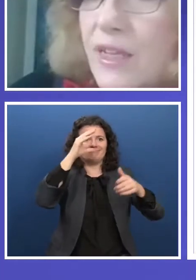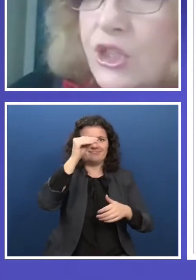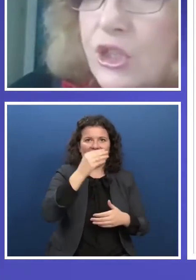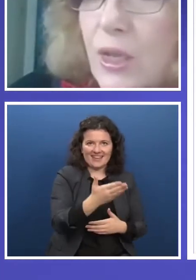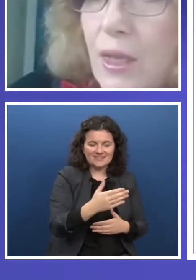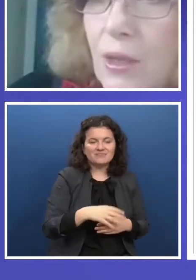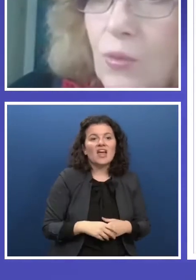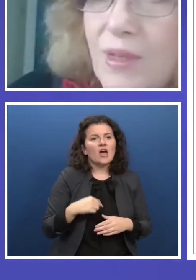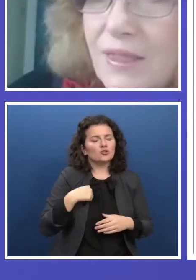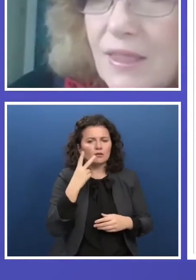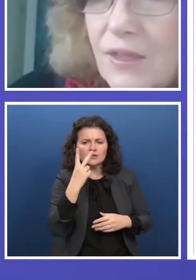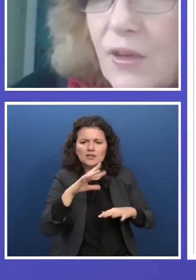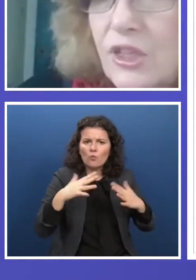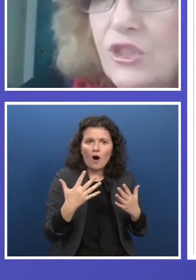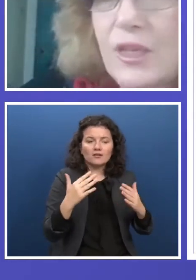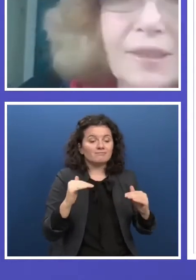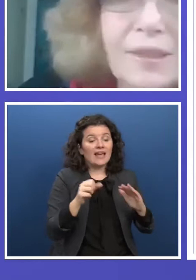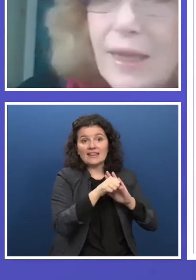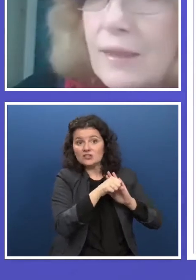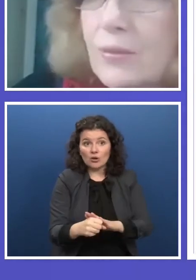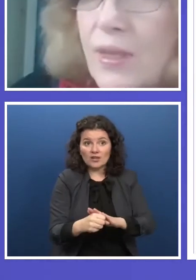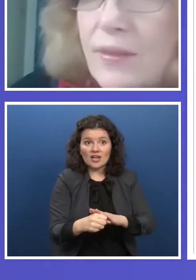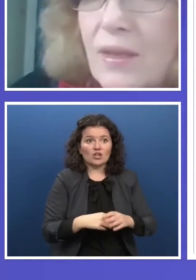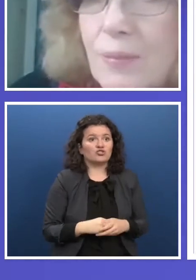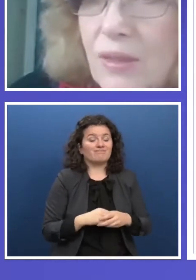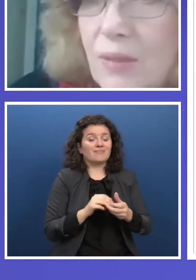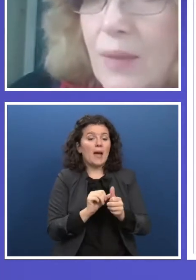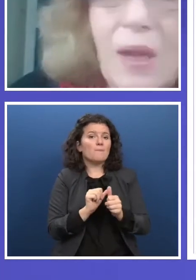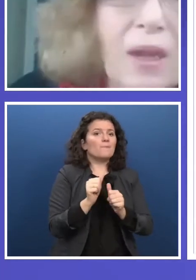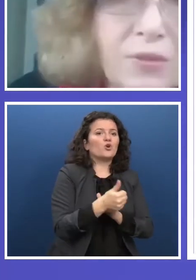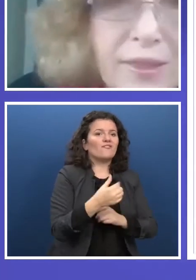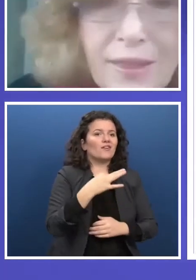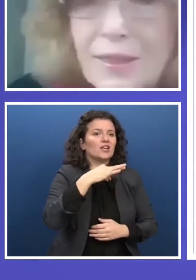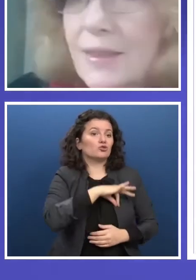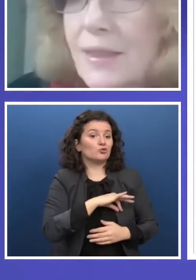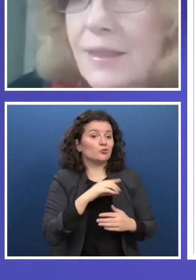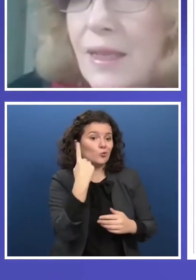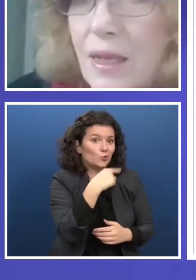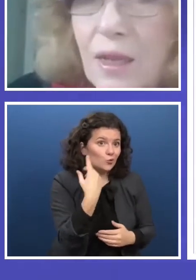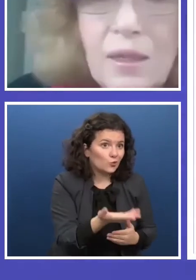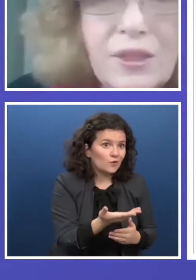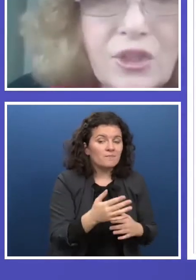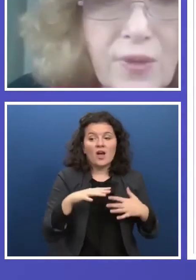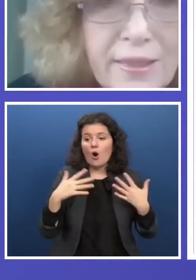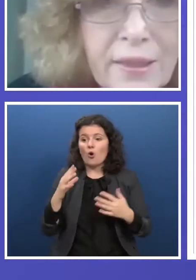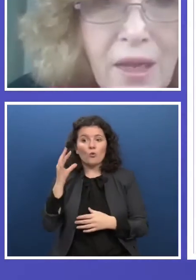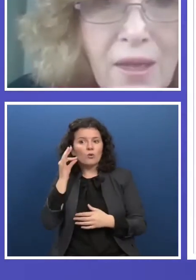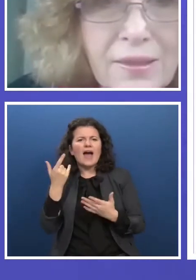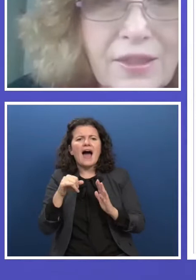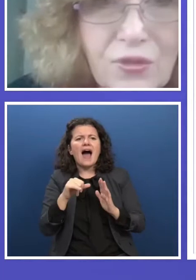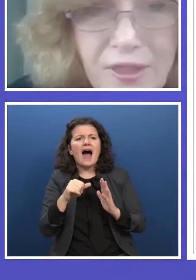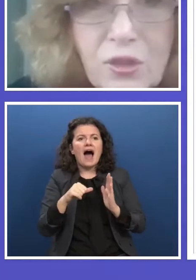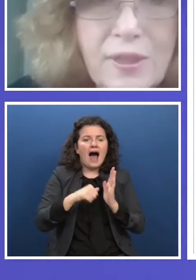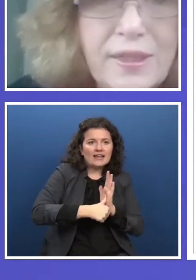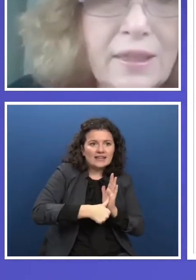and privilege. Women's disadvantage intersects with and is multiplied by other identities, such as race and